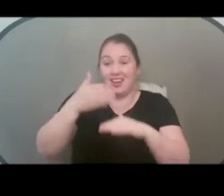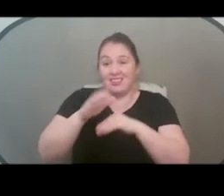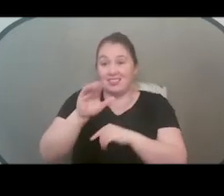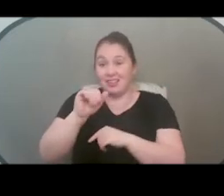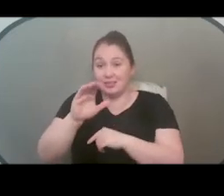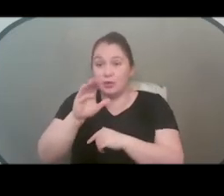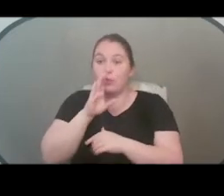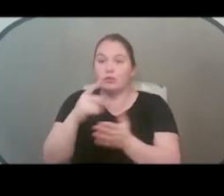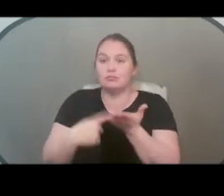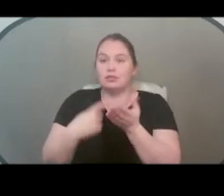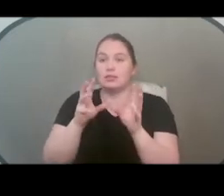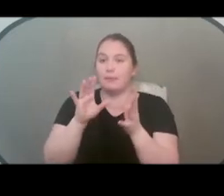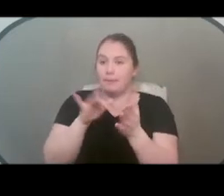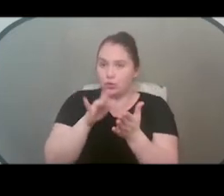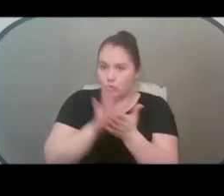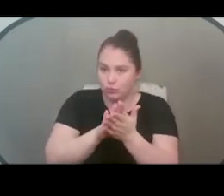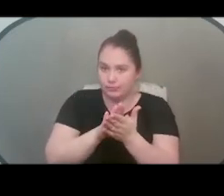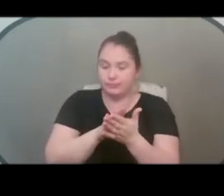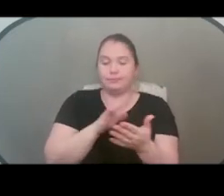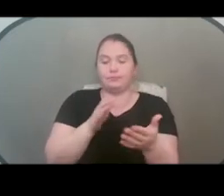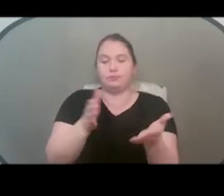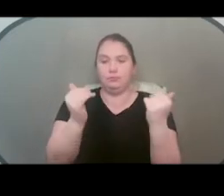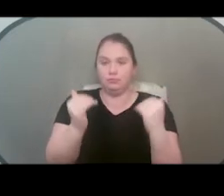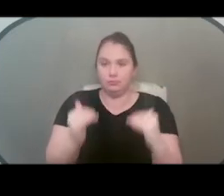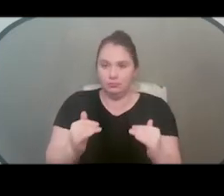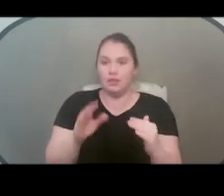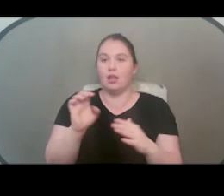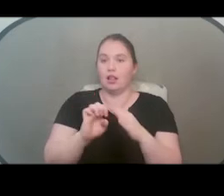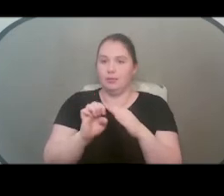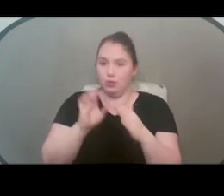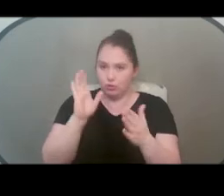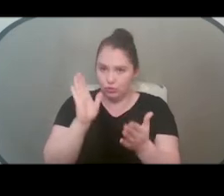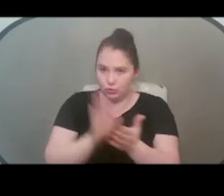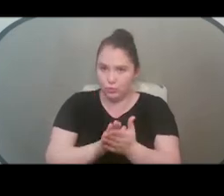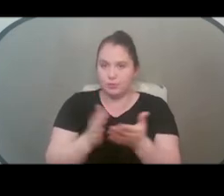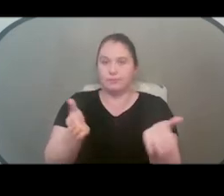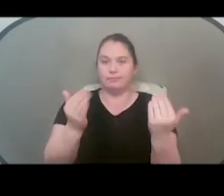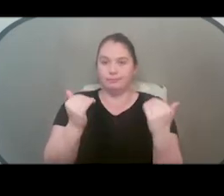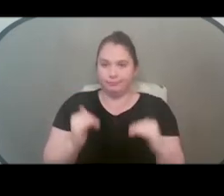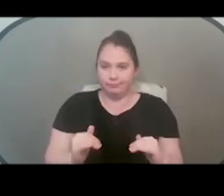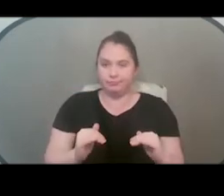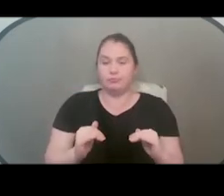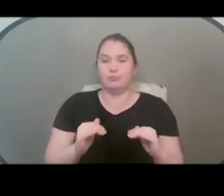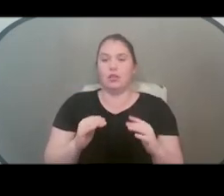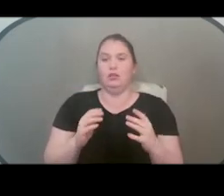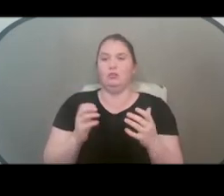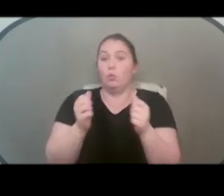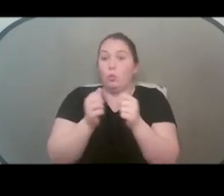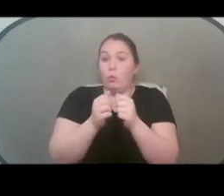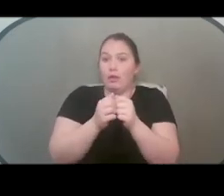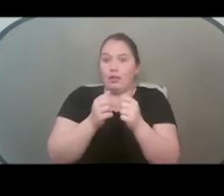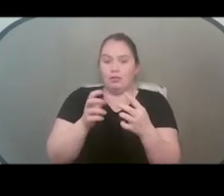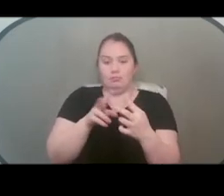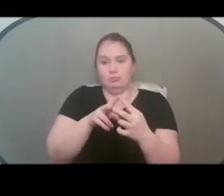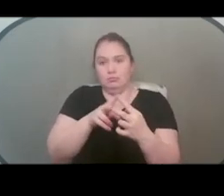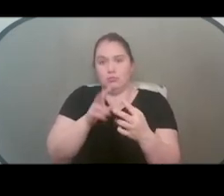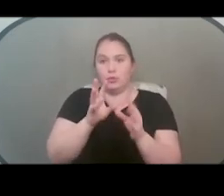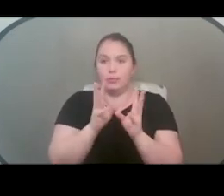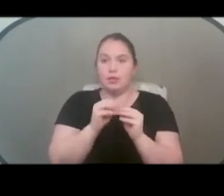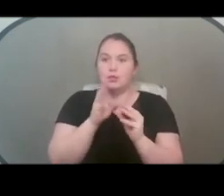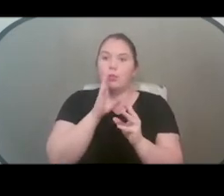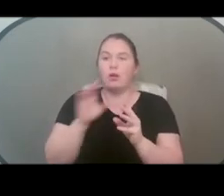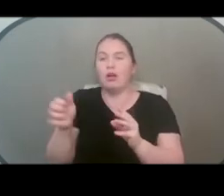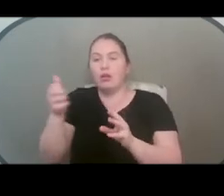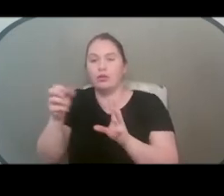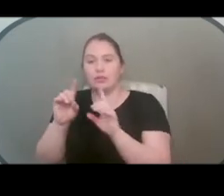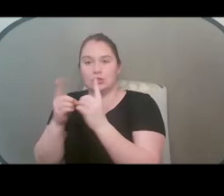middle schools. The following one will be elementary schools. And with those, we'll also be weaving in other district strategies,